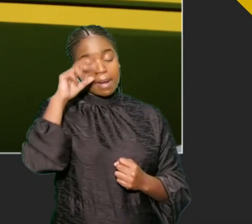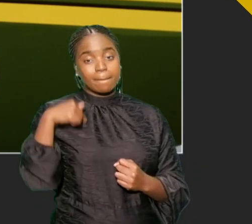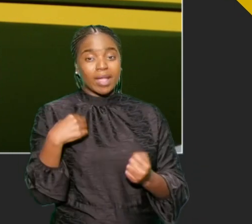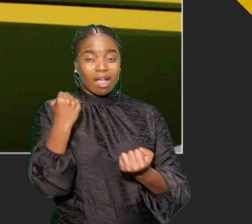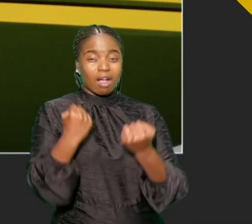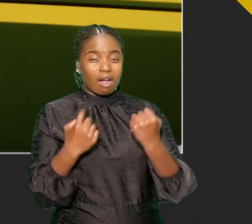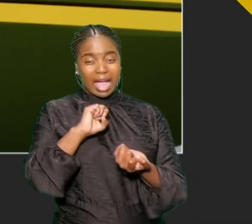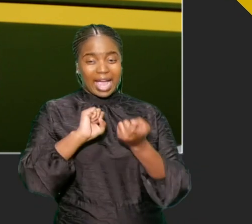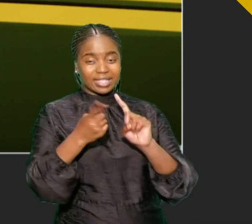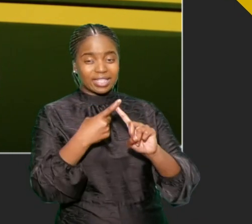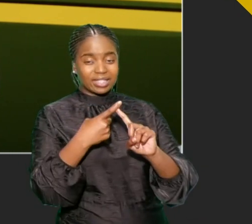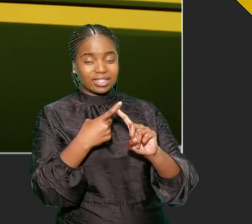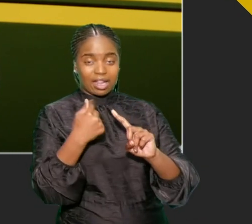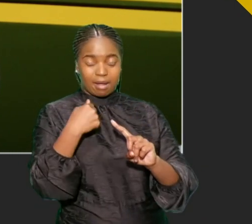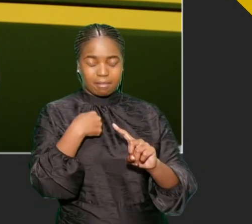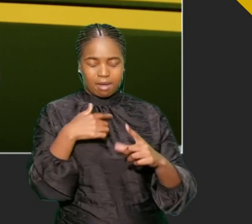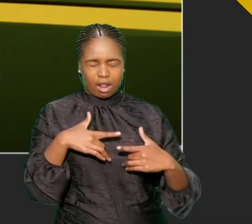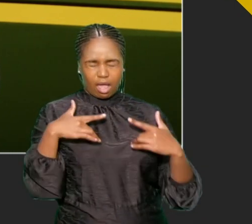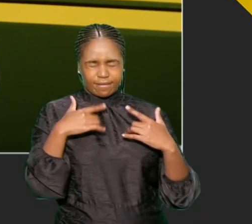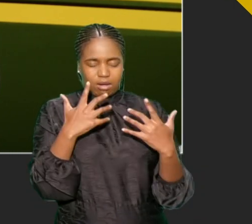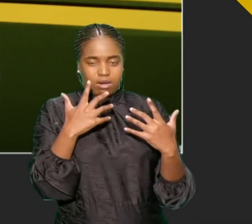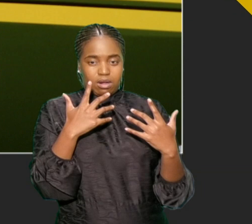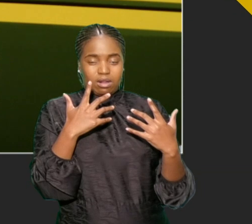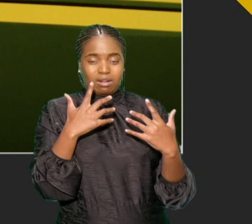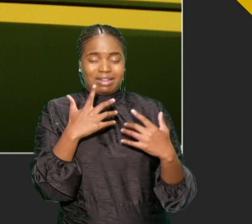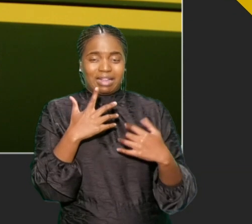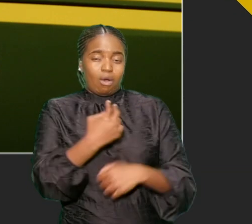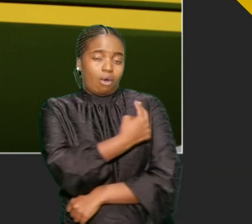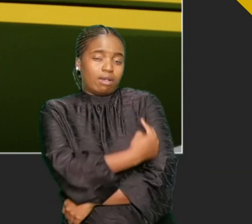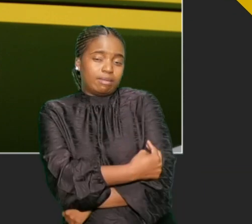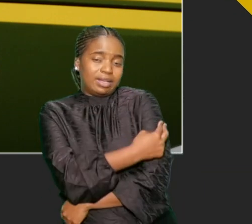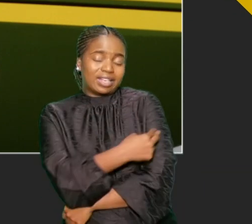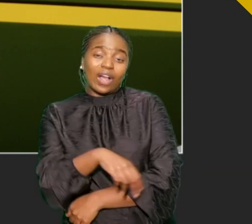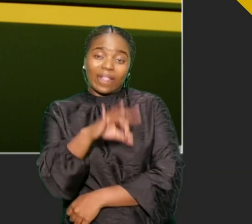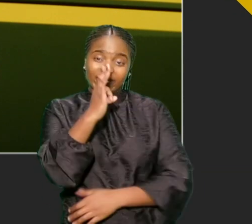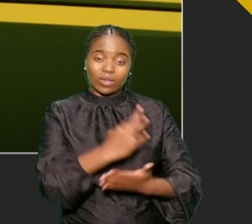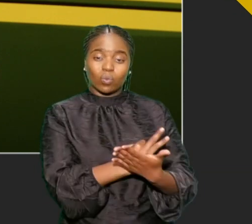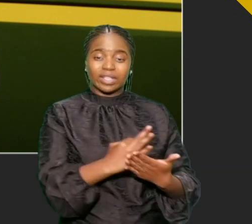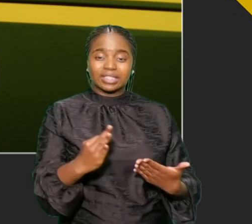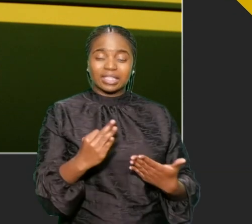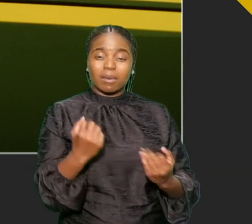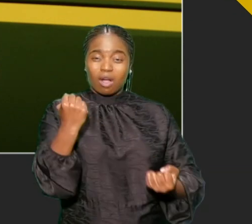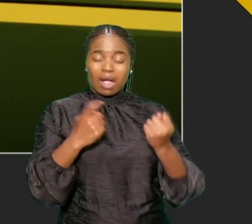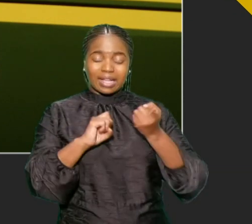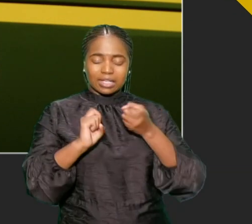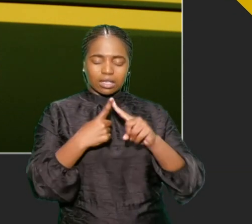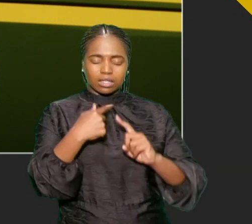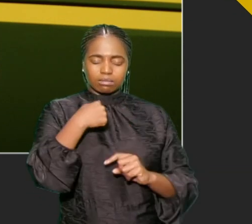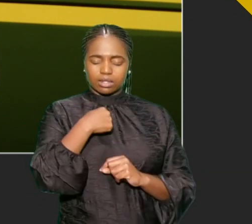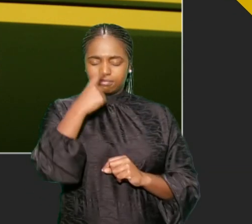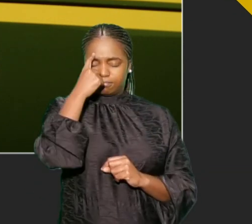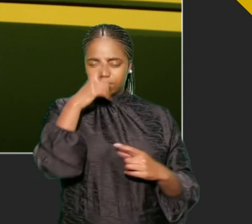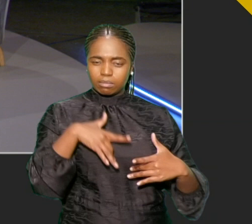almost saw my life blink. I was in the hospital for 3 weeks. Yeah. And in that time, I got a very good opportunity to reflect in